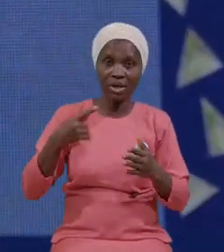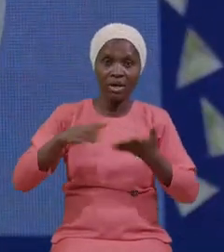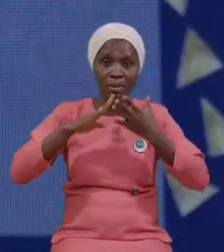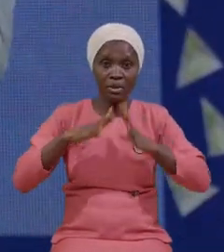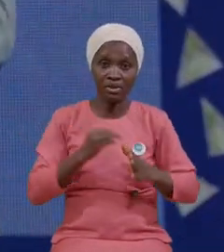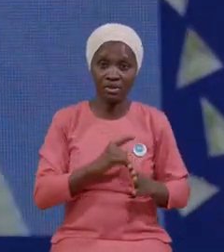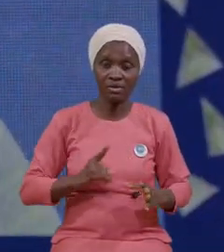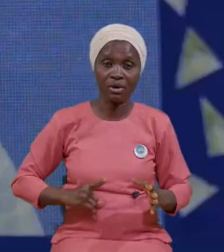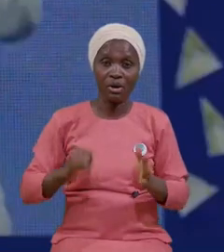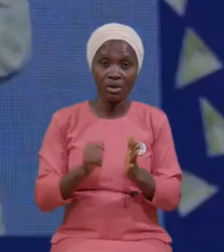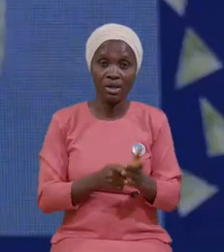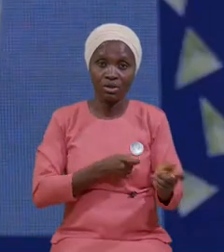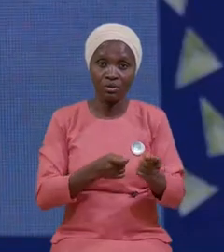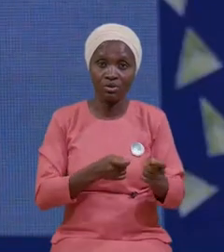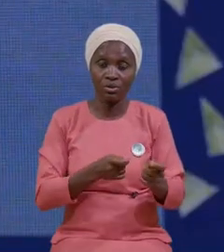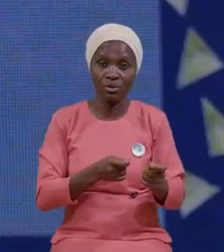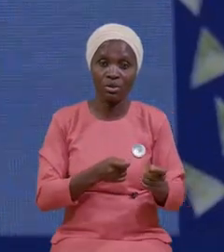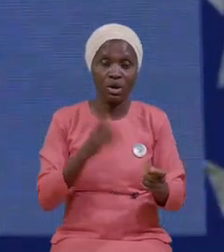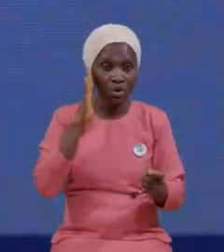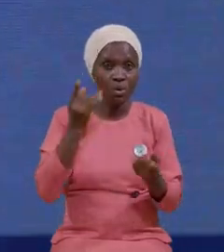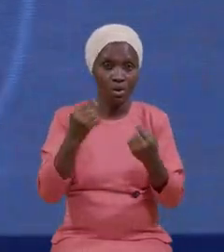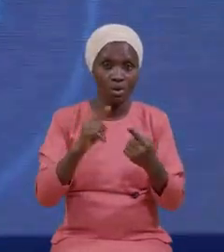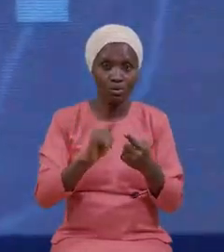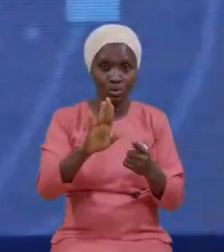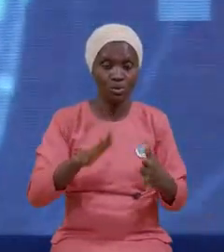and reigns will come in your life.